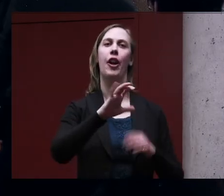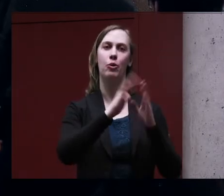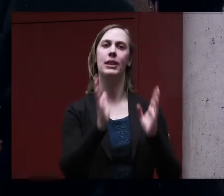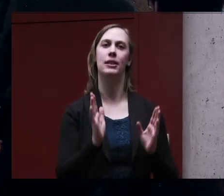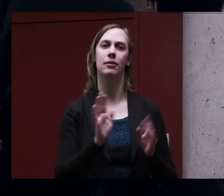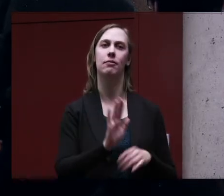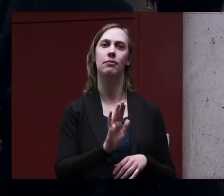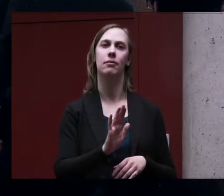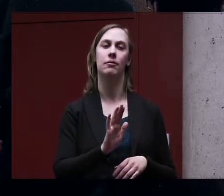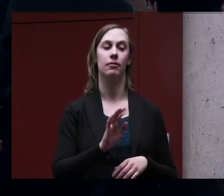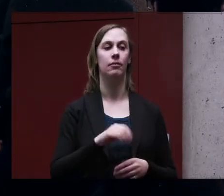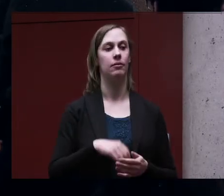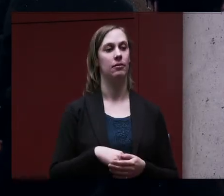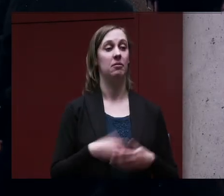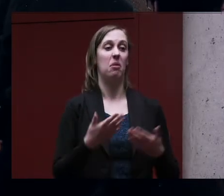housing